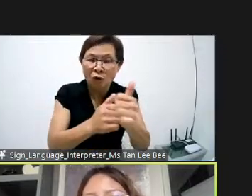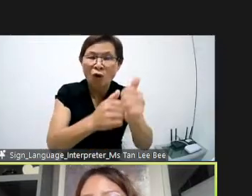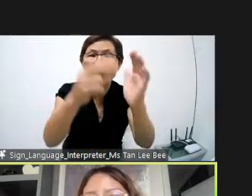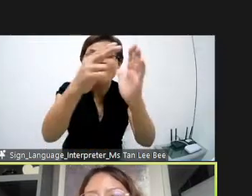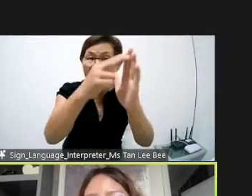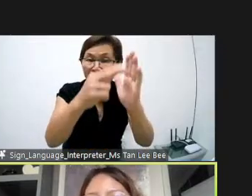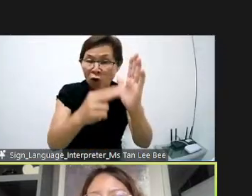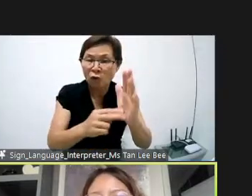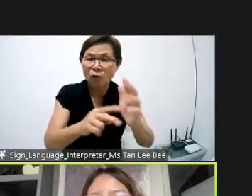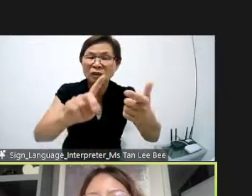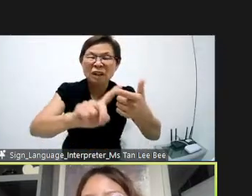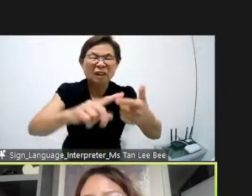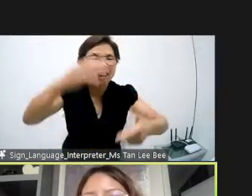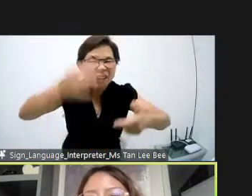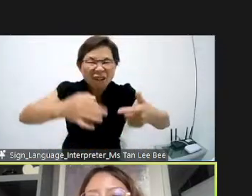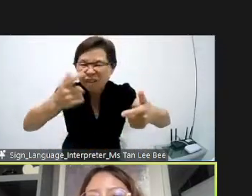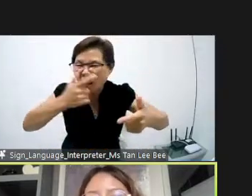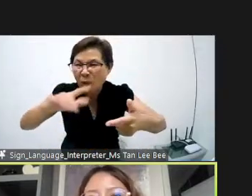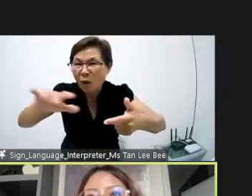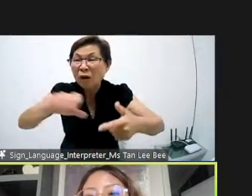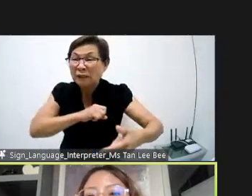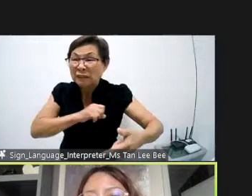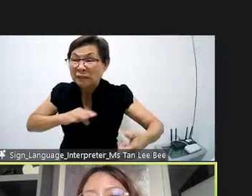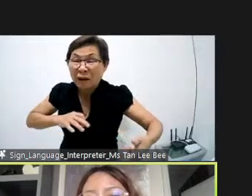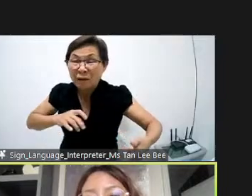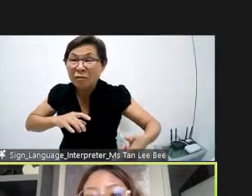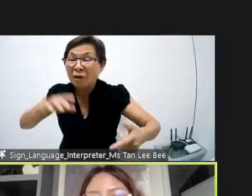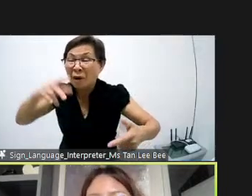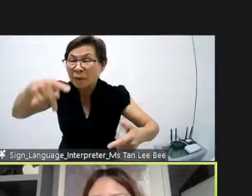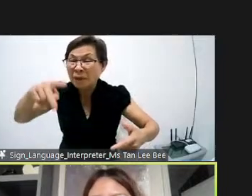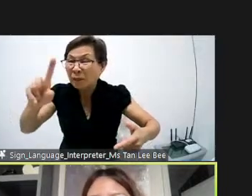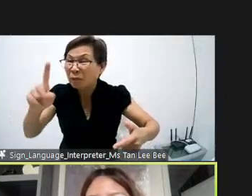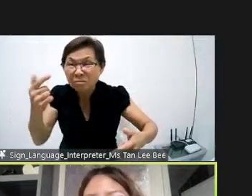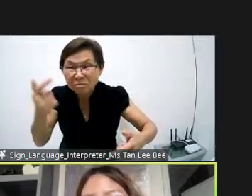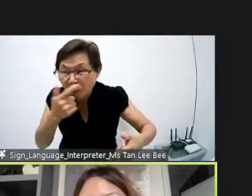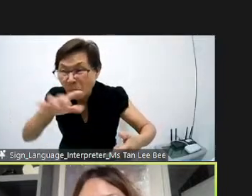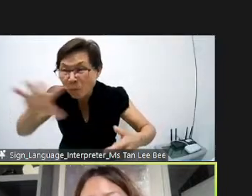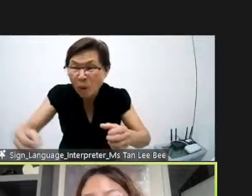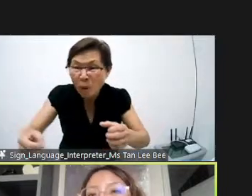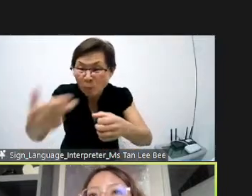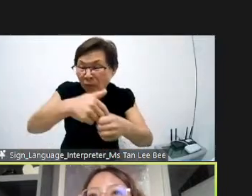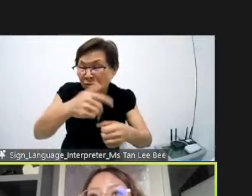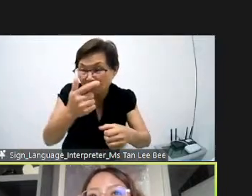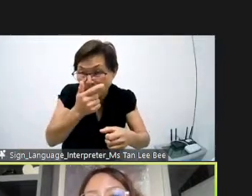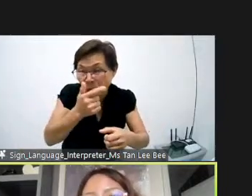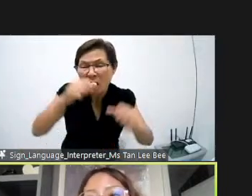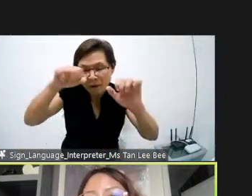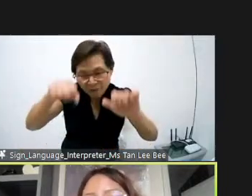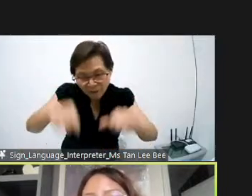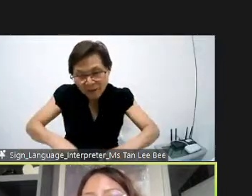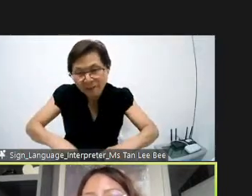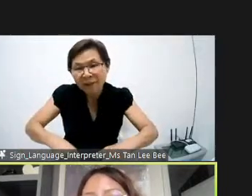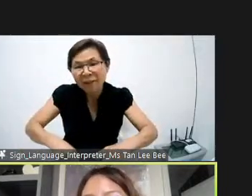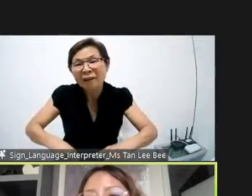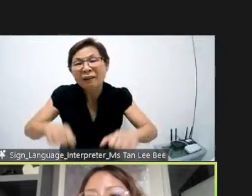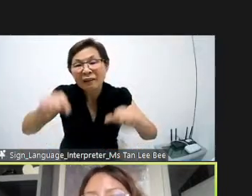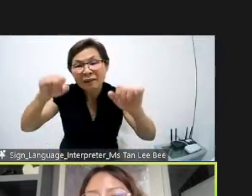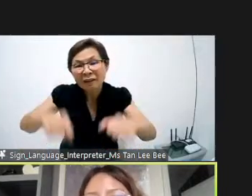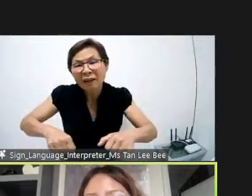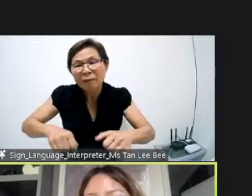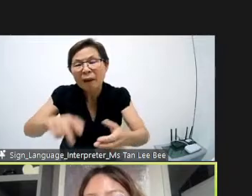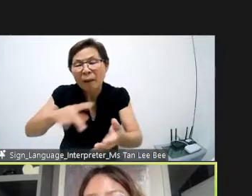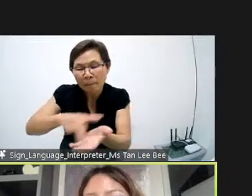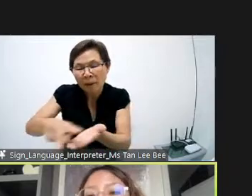Secondly, if they cannot hiring the PWD directly, they have to pay